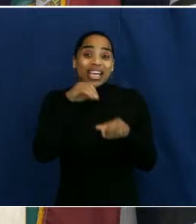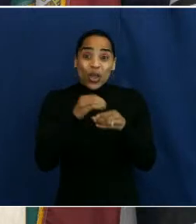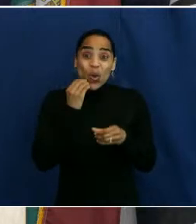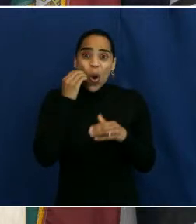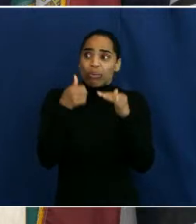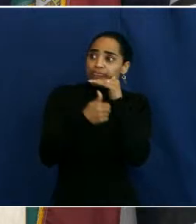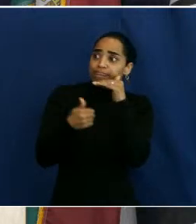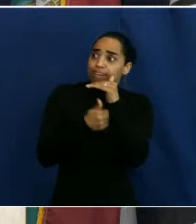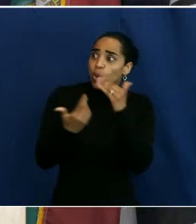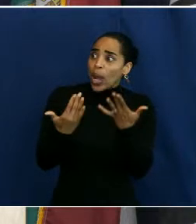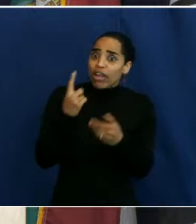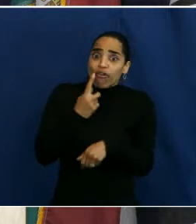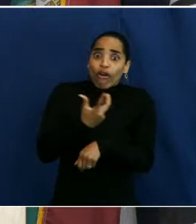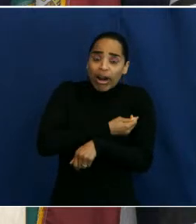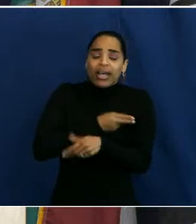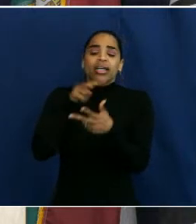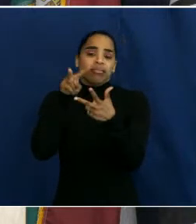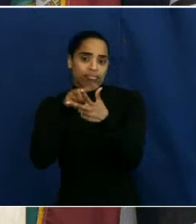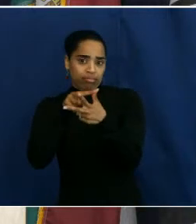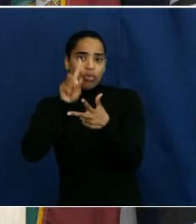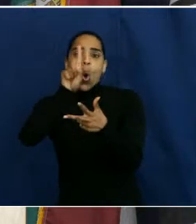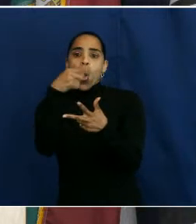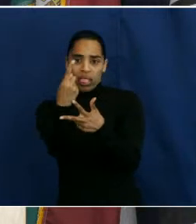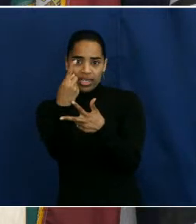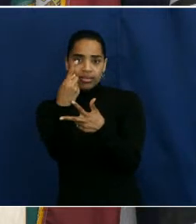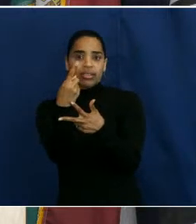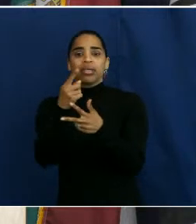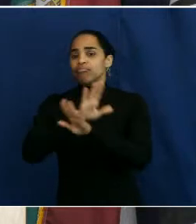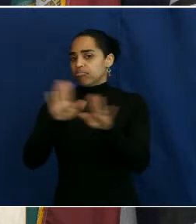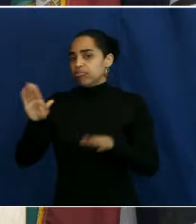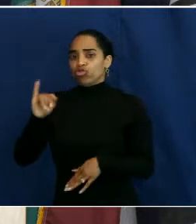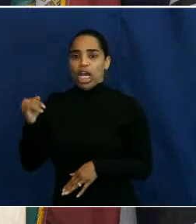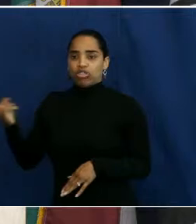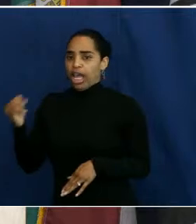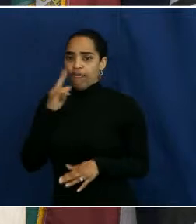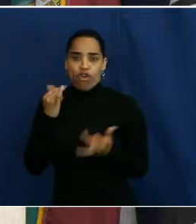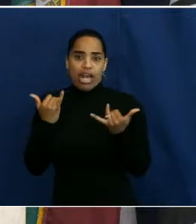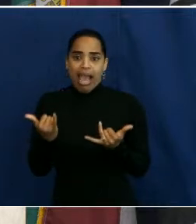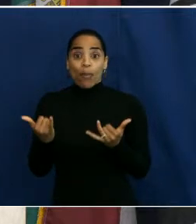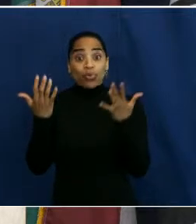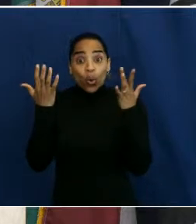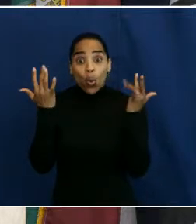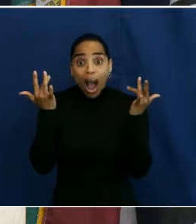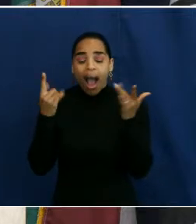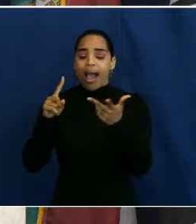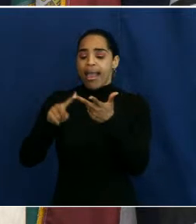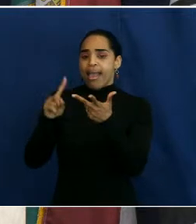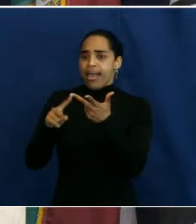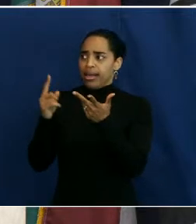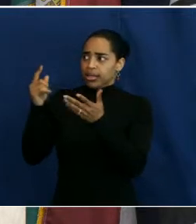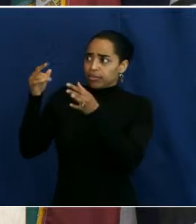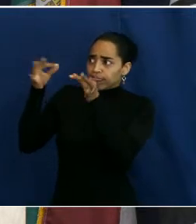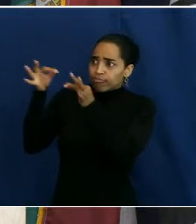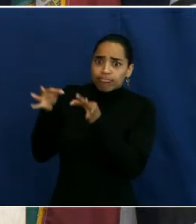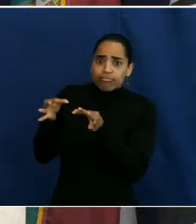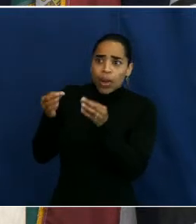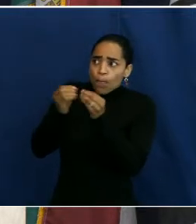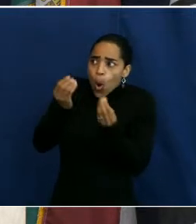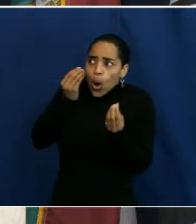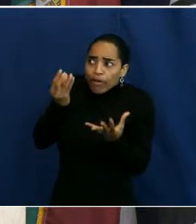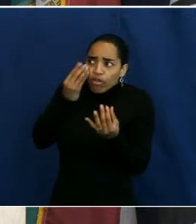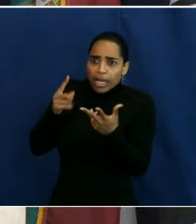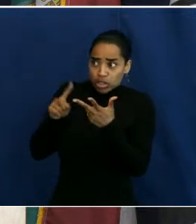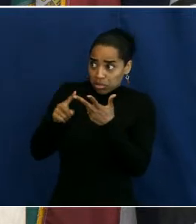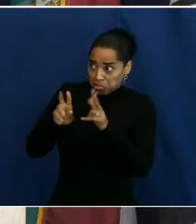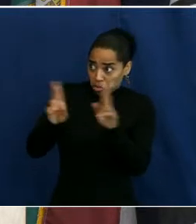some inconvenience there, some kind of readjustment that needs to happen, but we will do that while we await for guidance on the